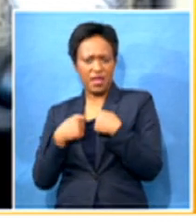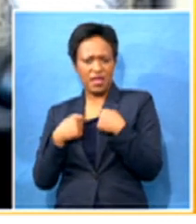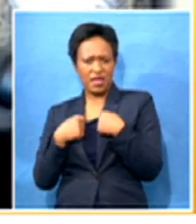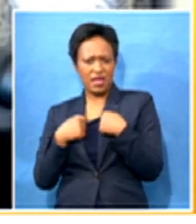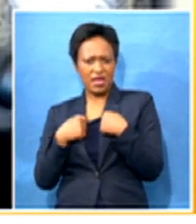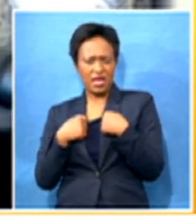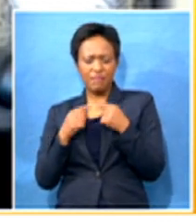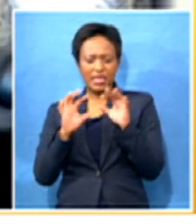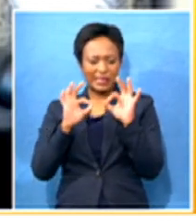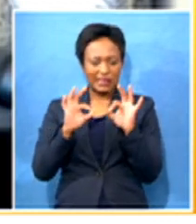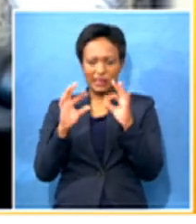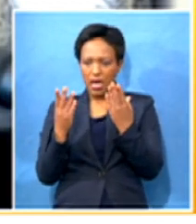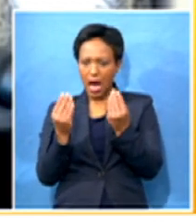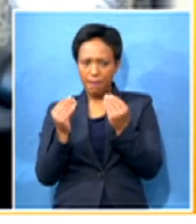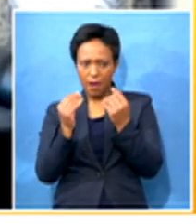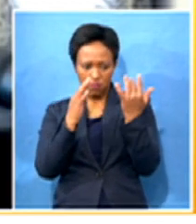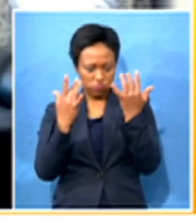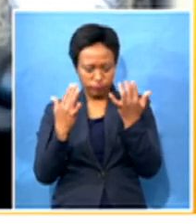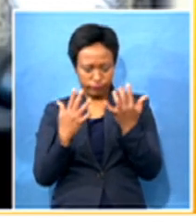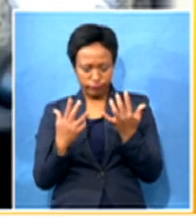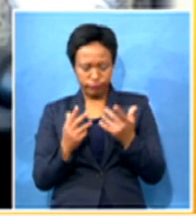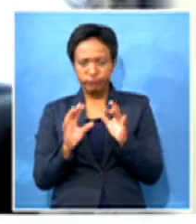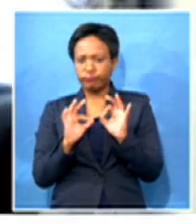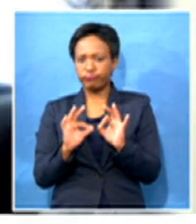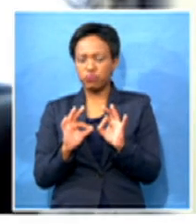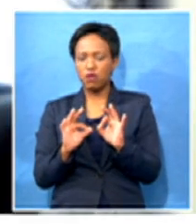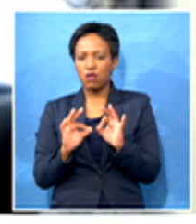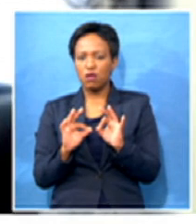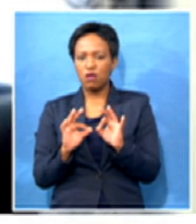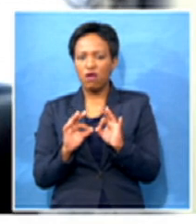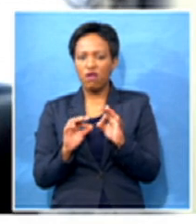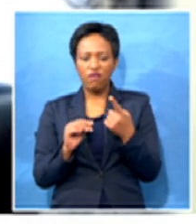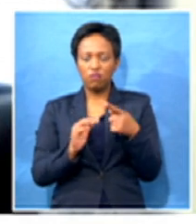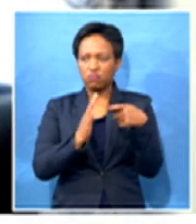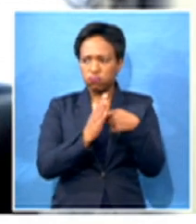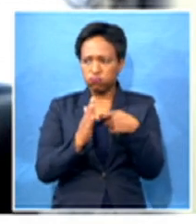quantified. In terms of procurement,